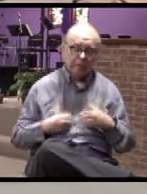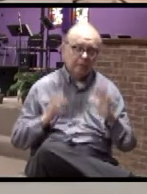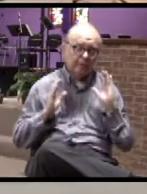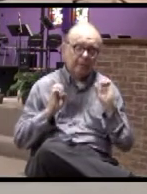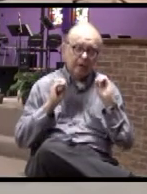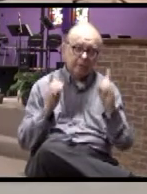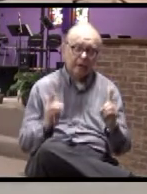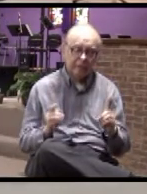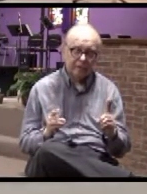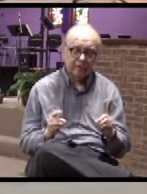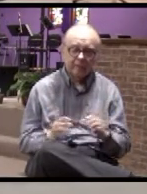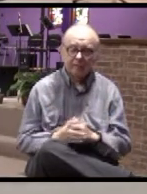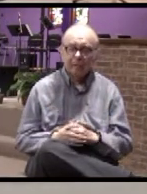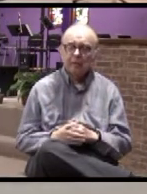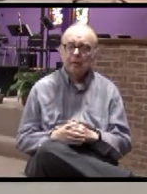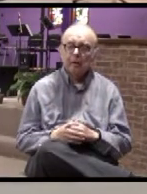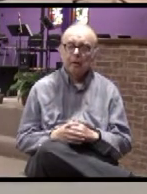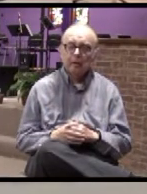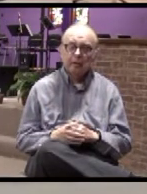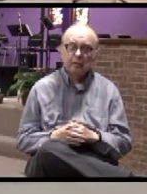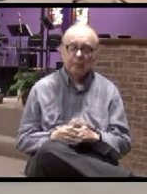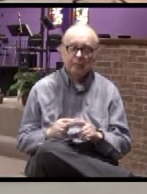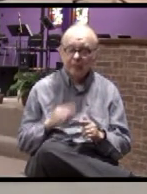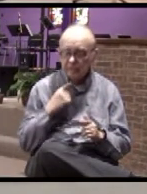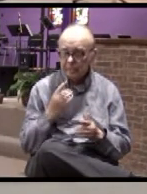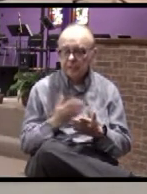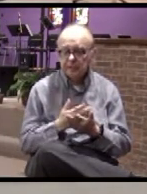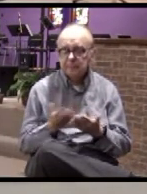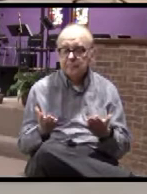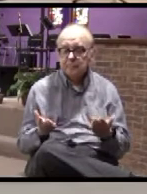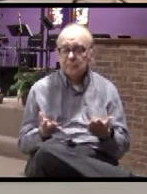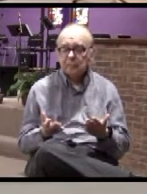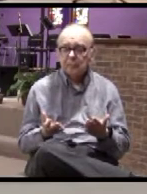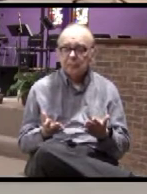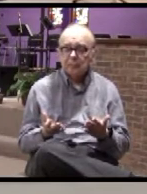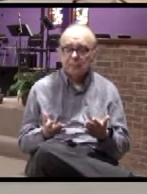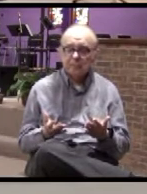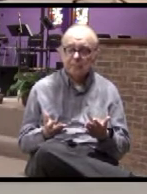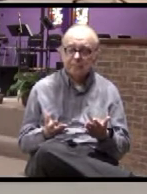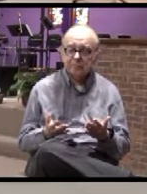education. But may I say this something to you?